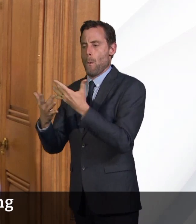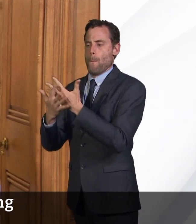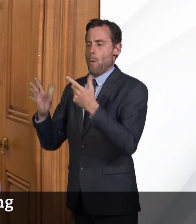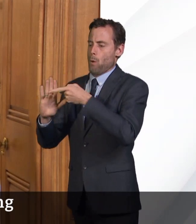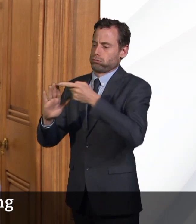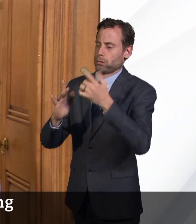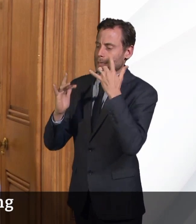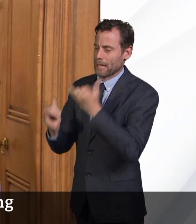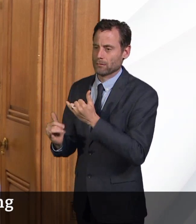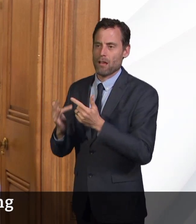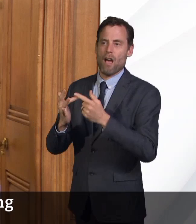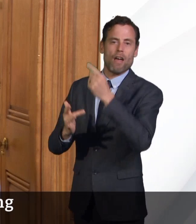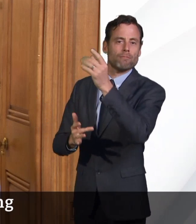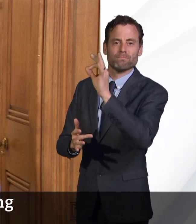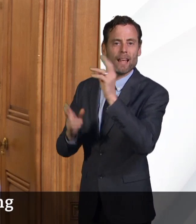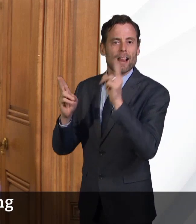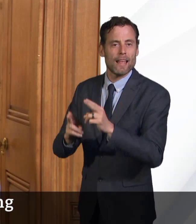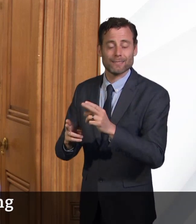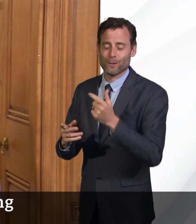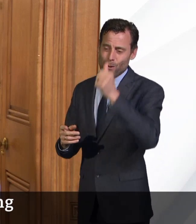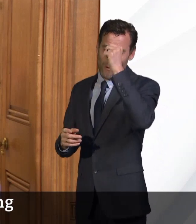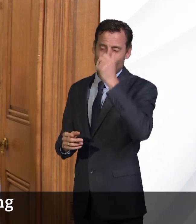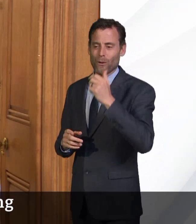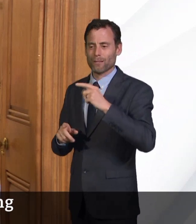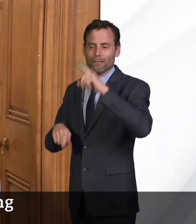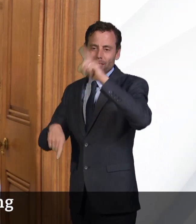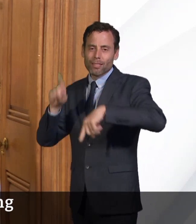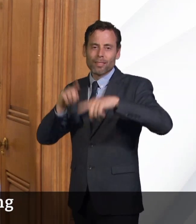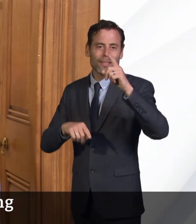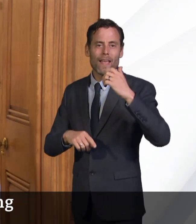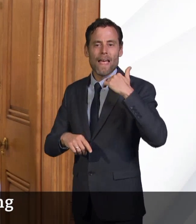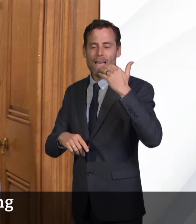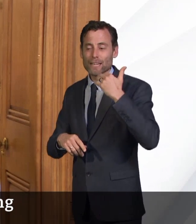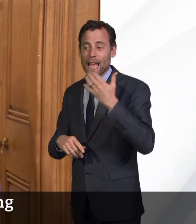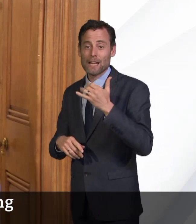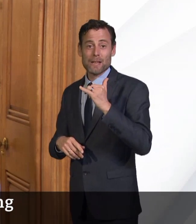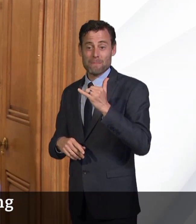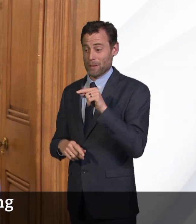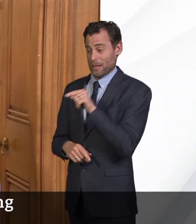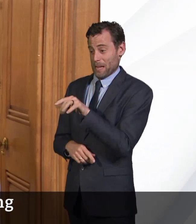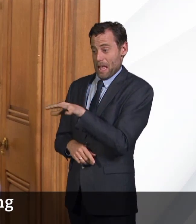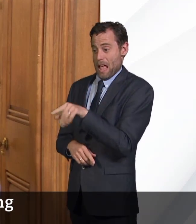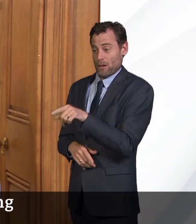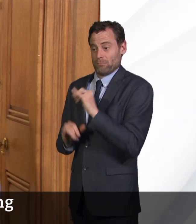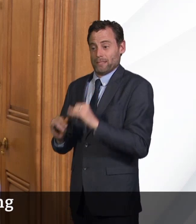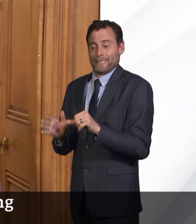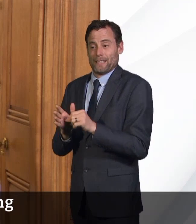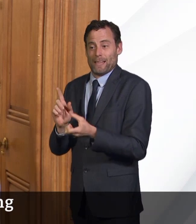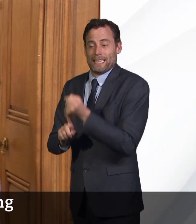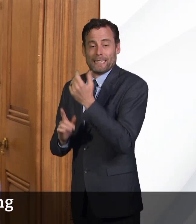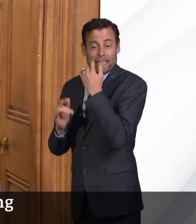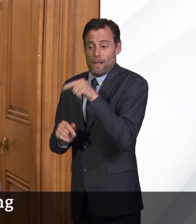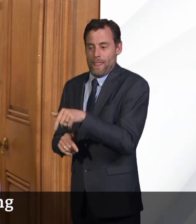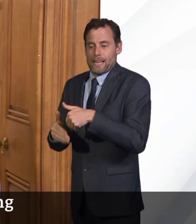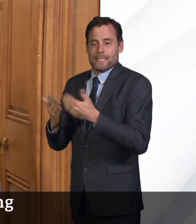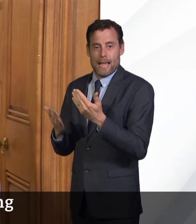some days, and there will be daily fluctuations. So it's possibly the case that they can't get an immediate test on that day, but they